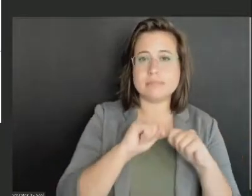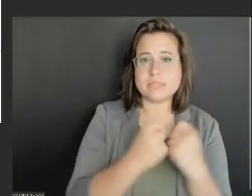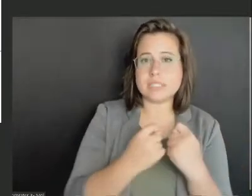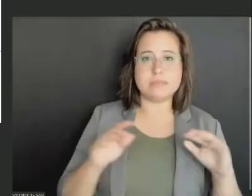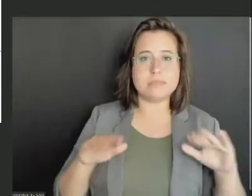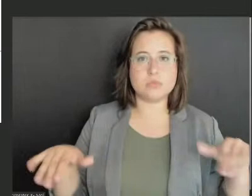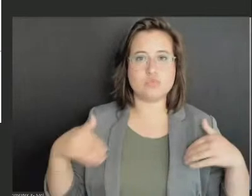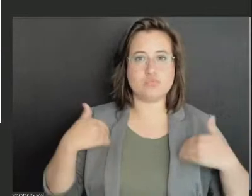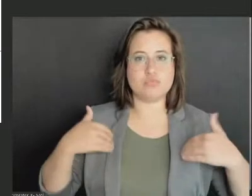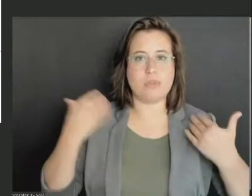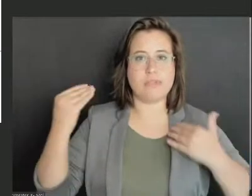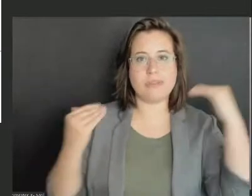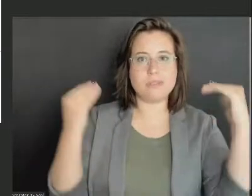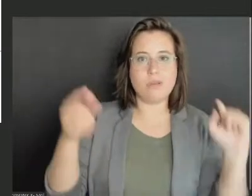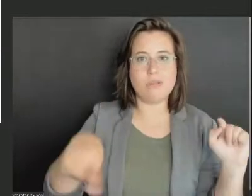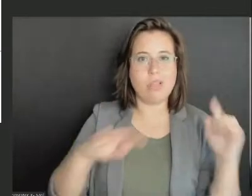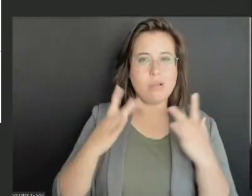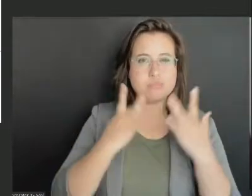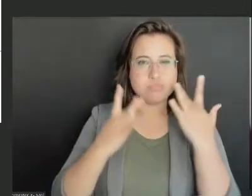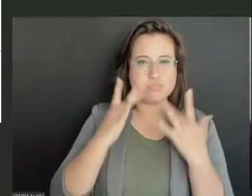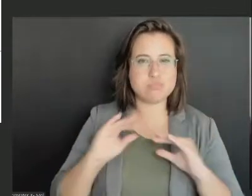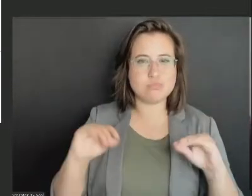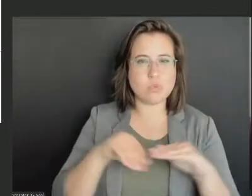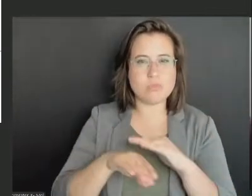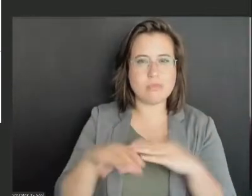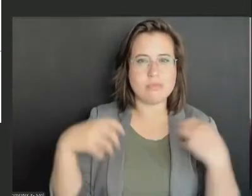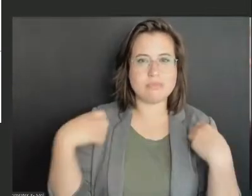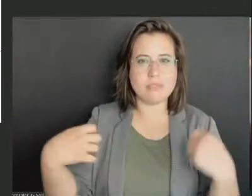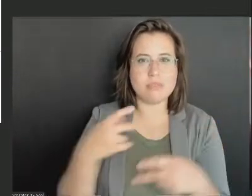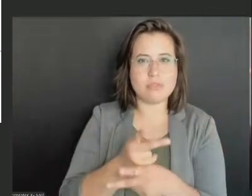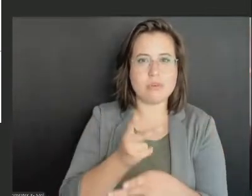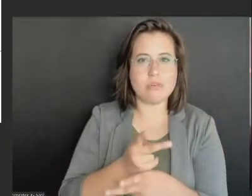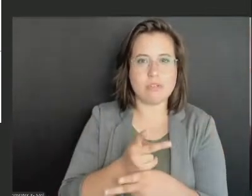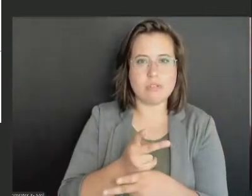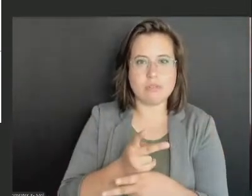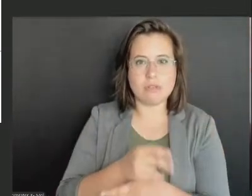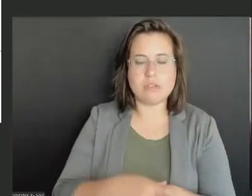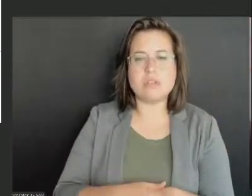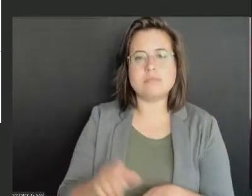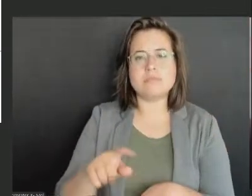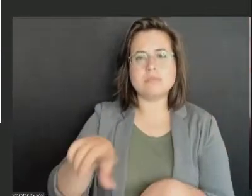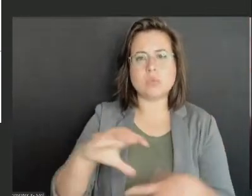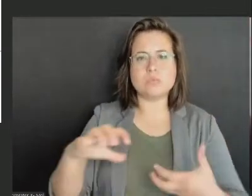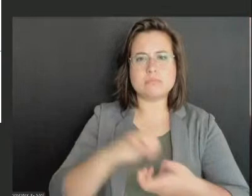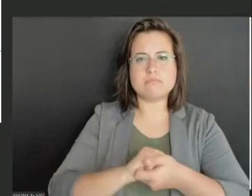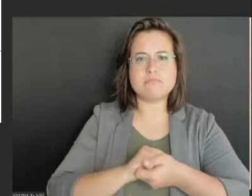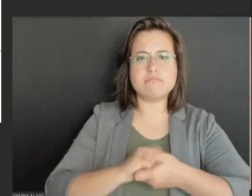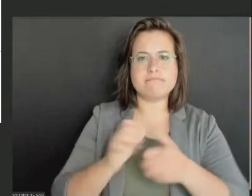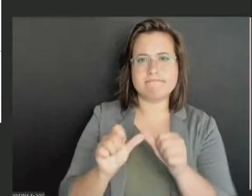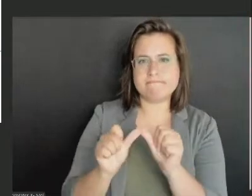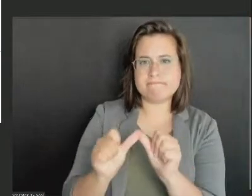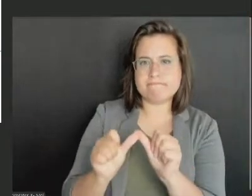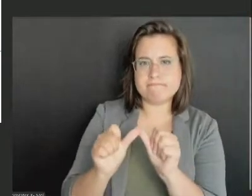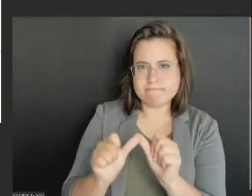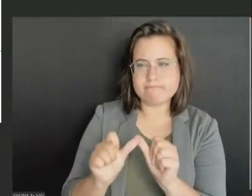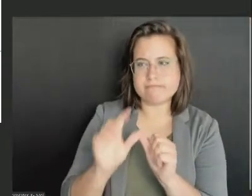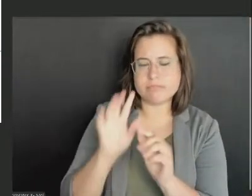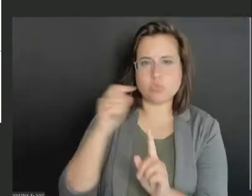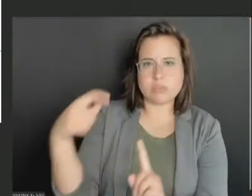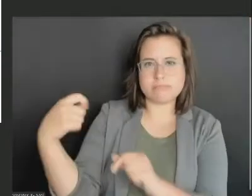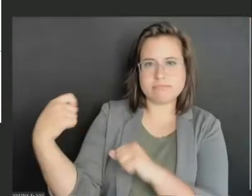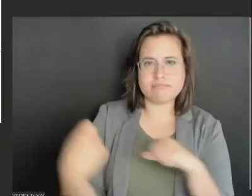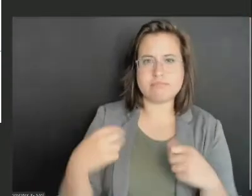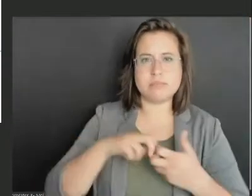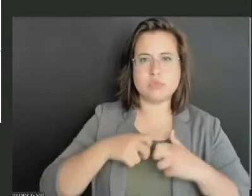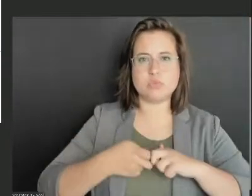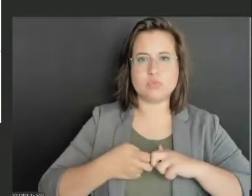have no access to healthcare. Building on and encouraging these collaborations can strengthen today's youth and, more